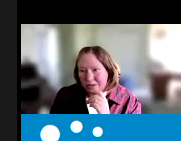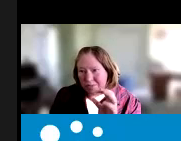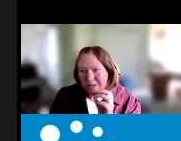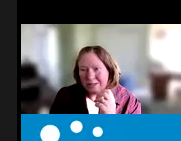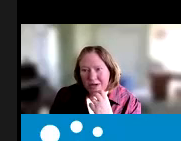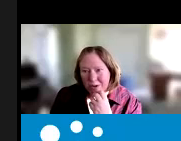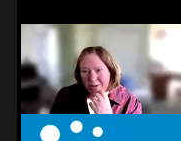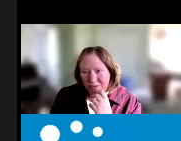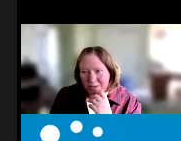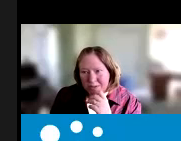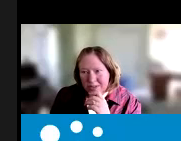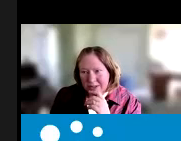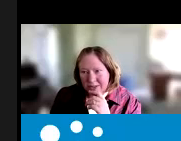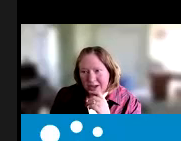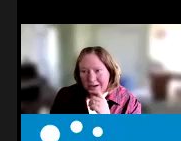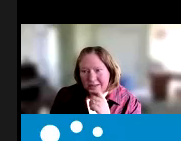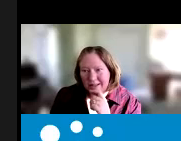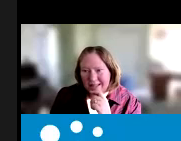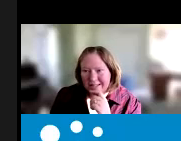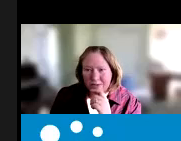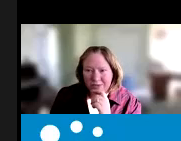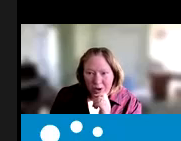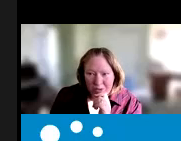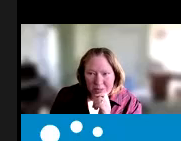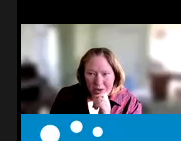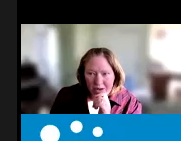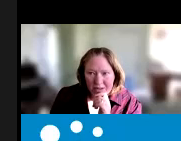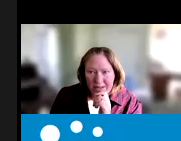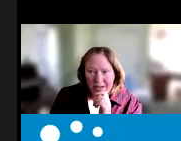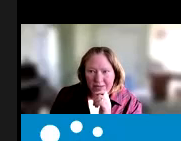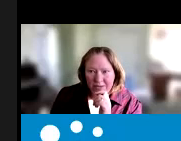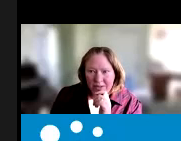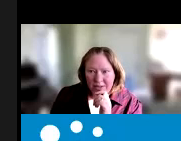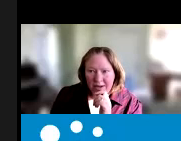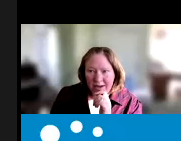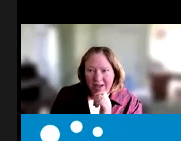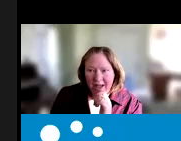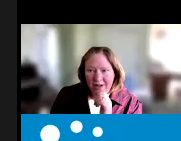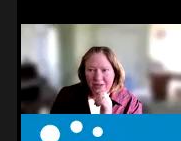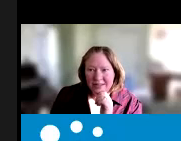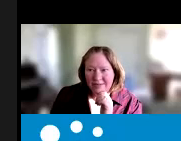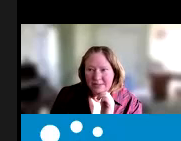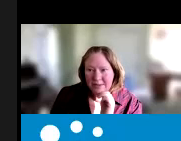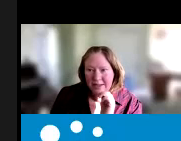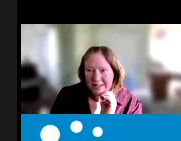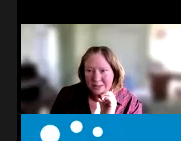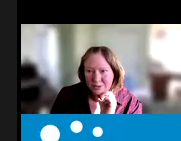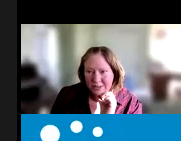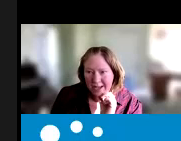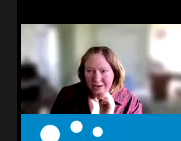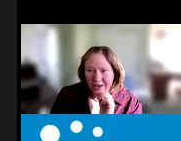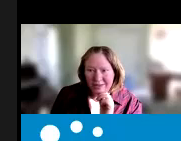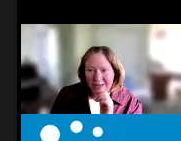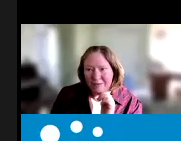also the piece around trauma-informed mental health care, that's sort of always part of how this investment gets